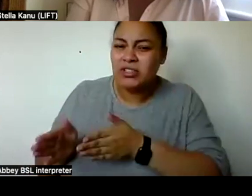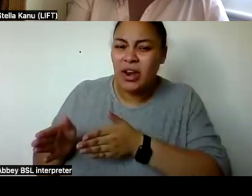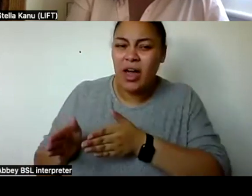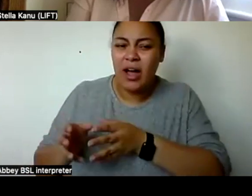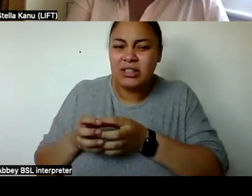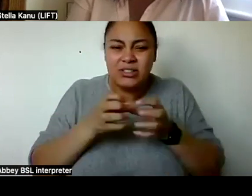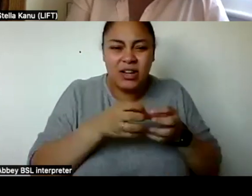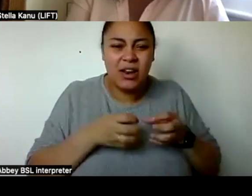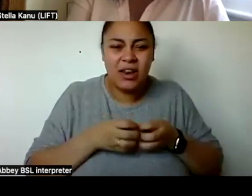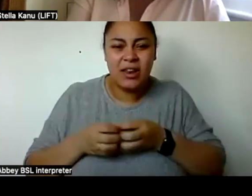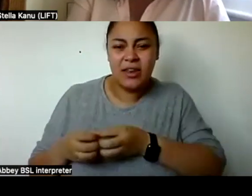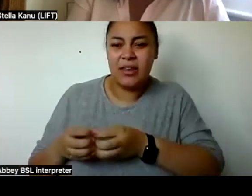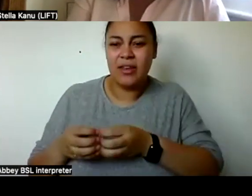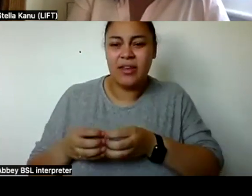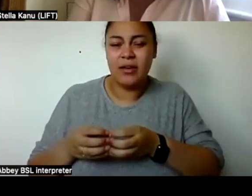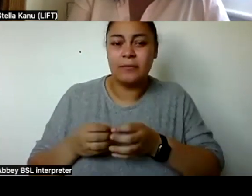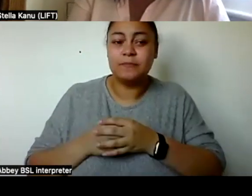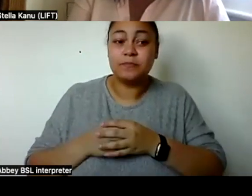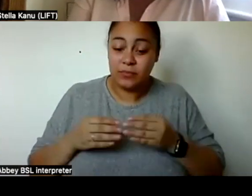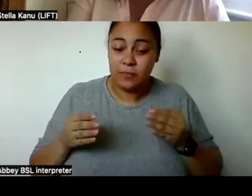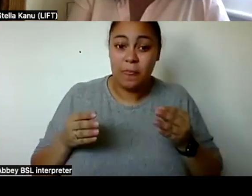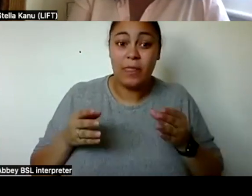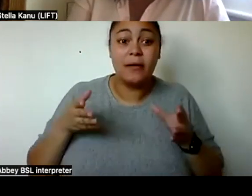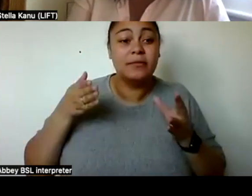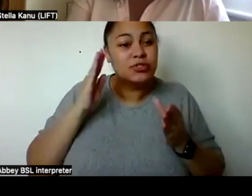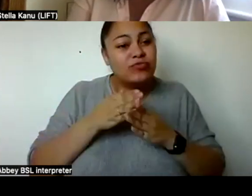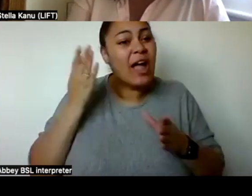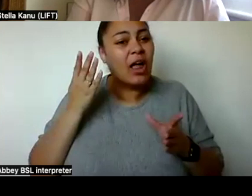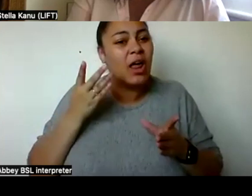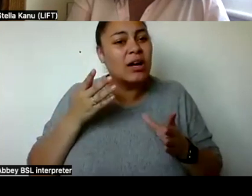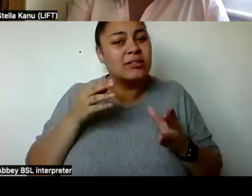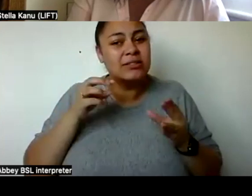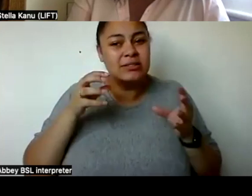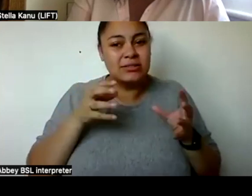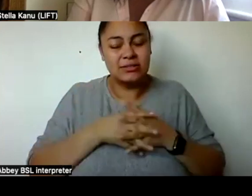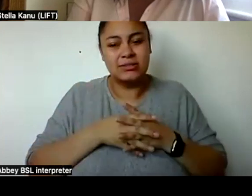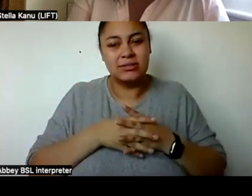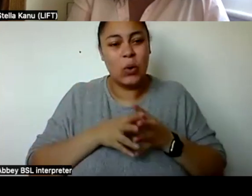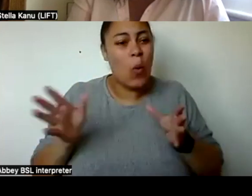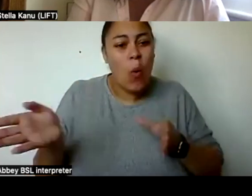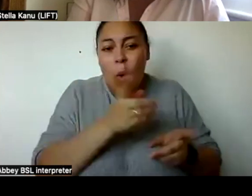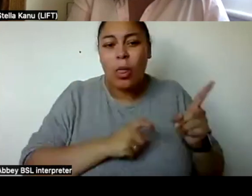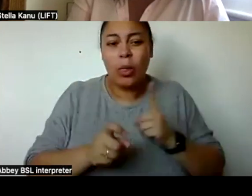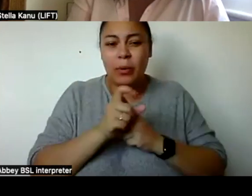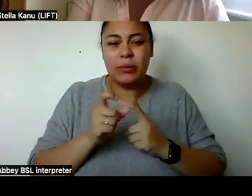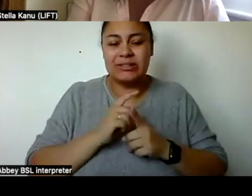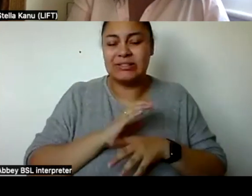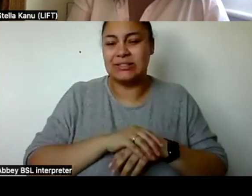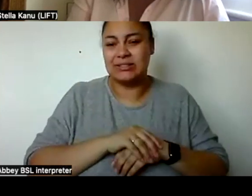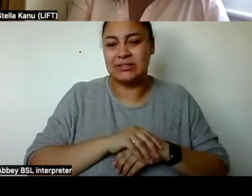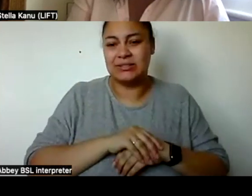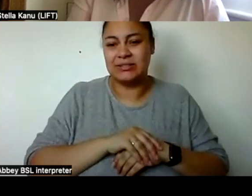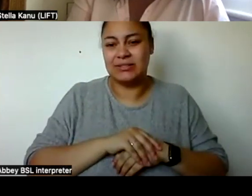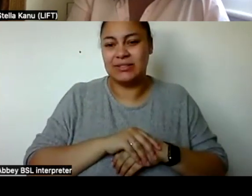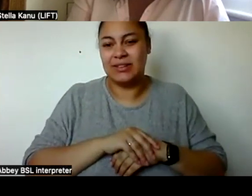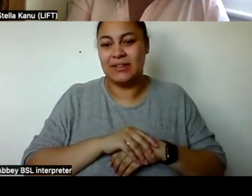the intersections that run across all of these communities. And so I hear all of that in this conversation,